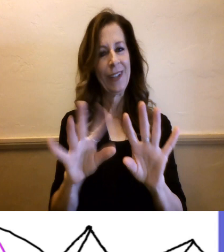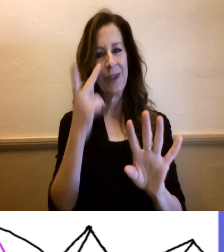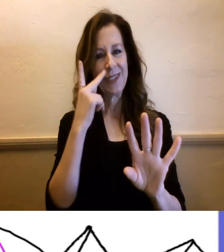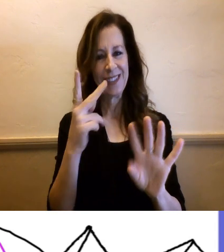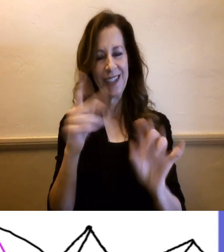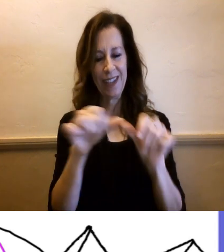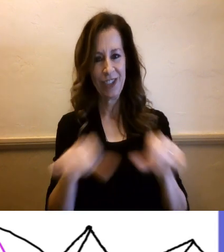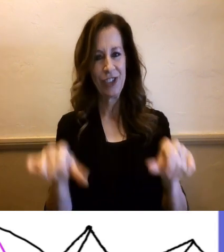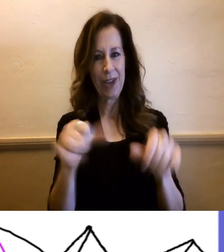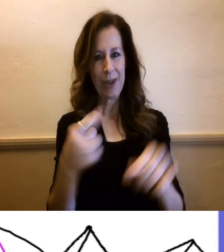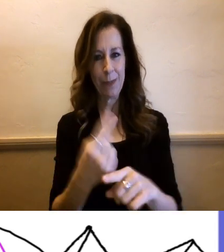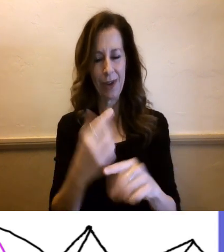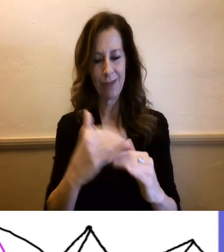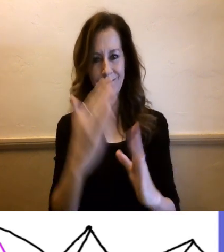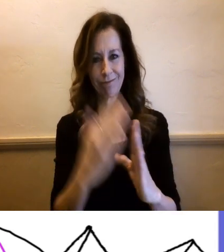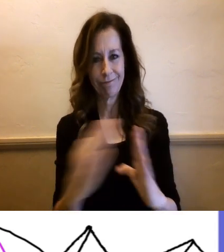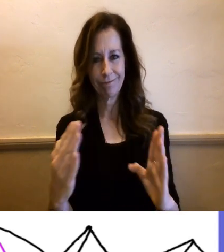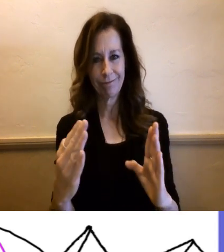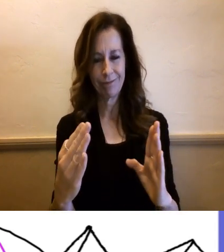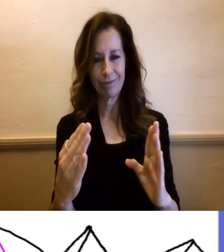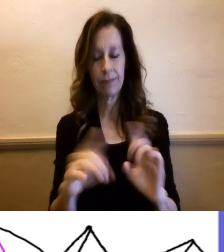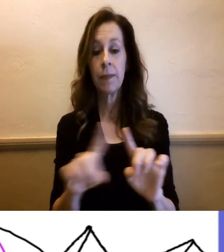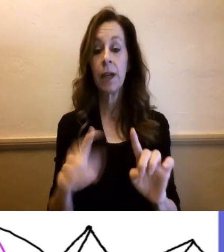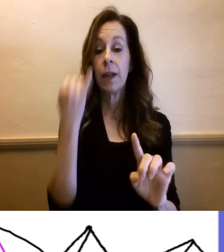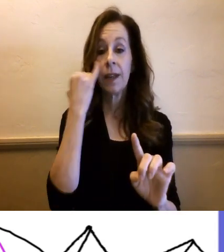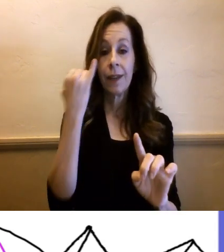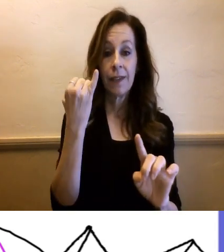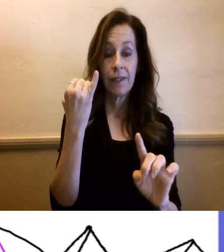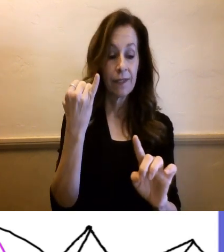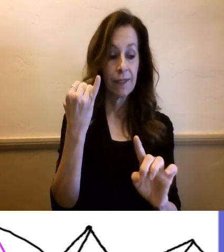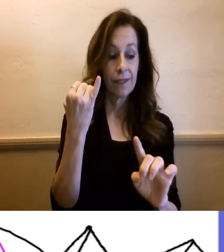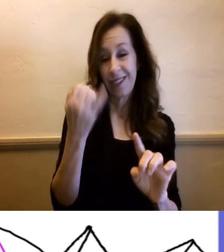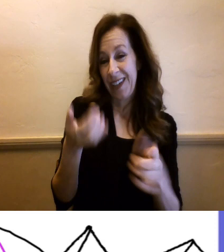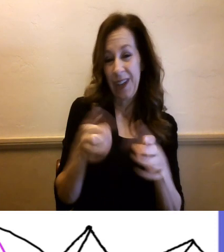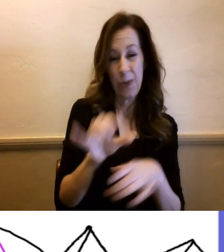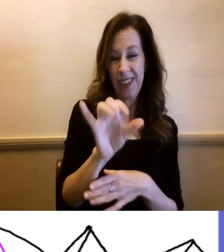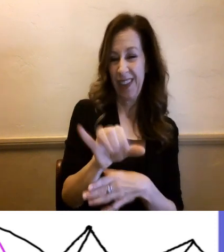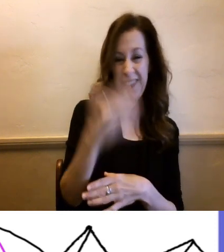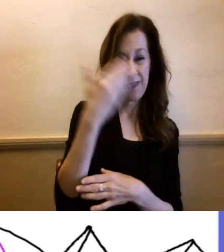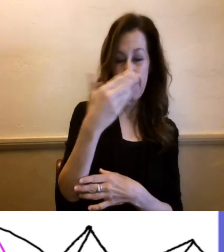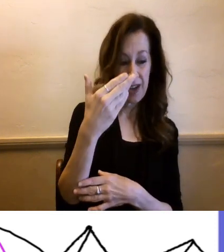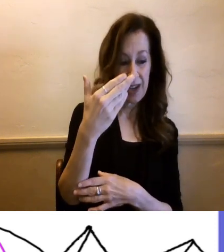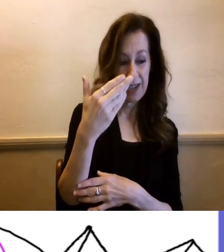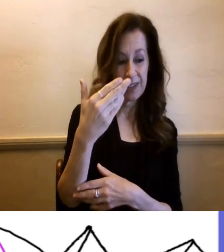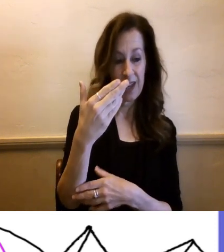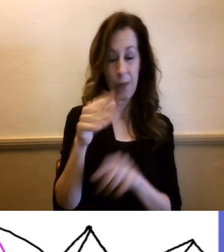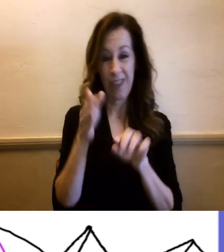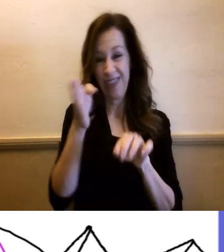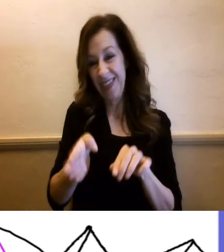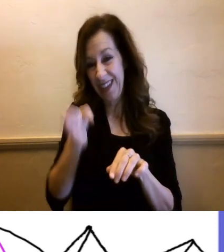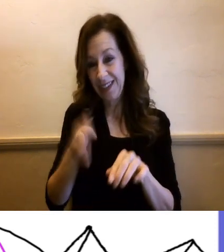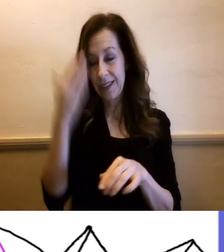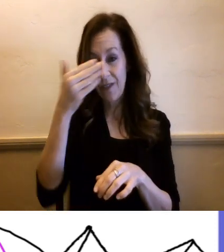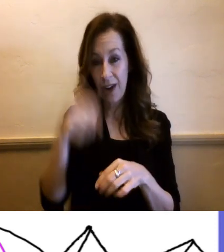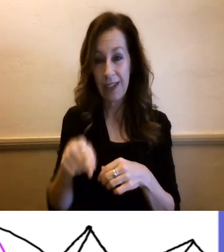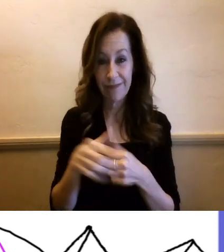Then I can clearly see what kind of shape it is, right? But then what if I don't want that to be the front and I want this